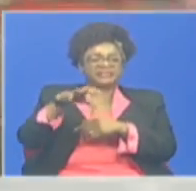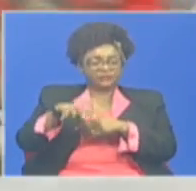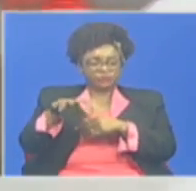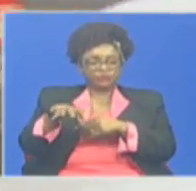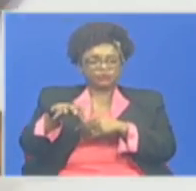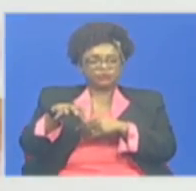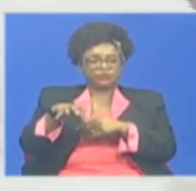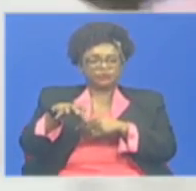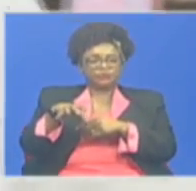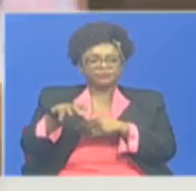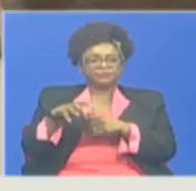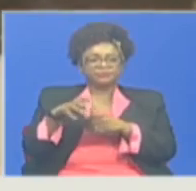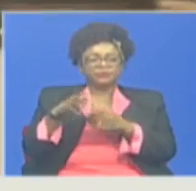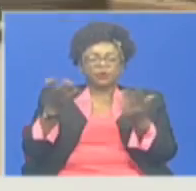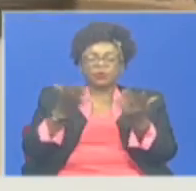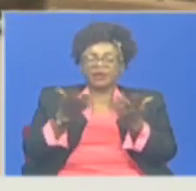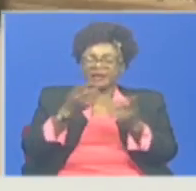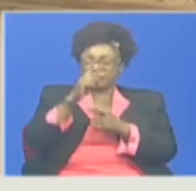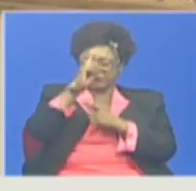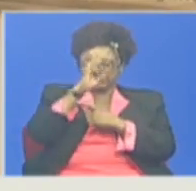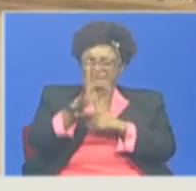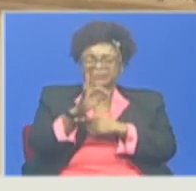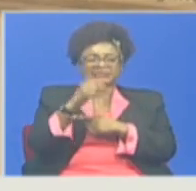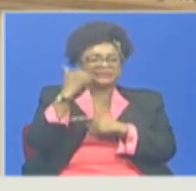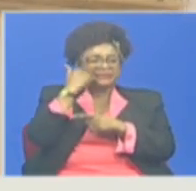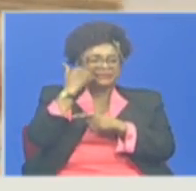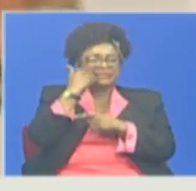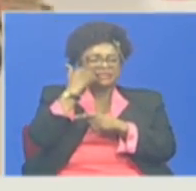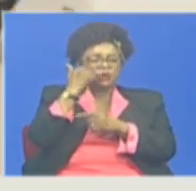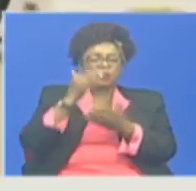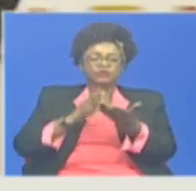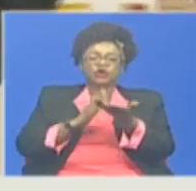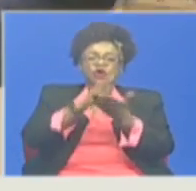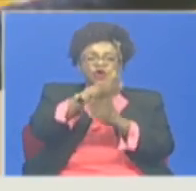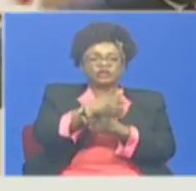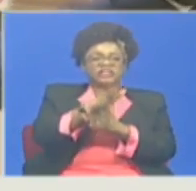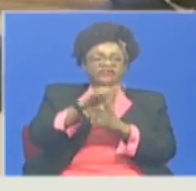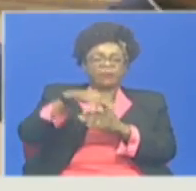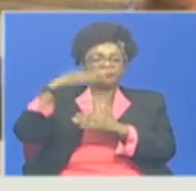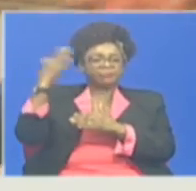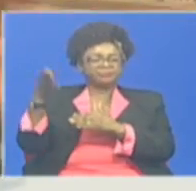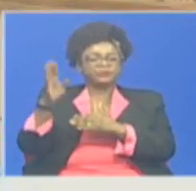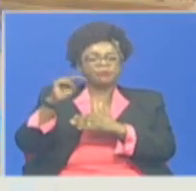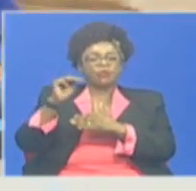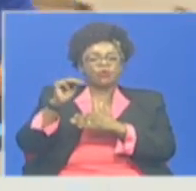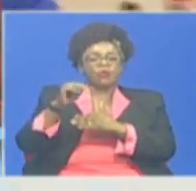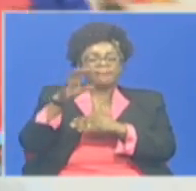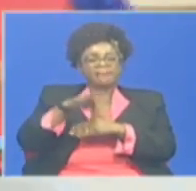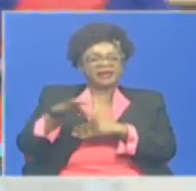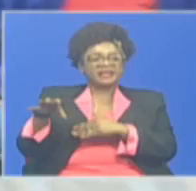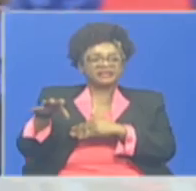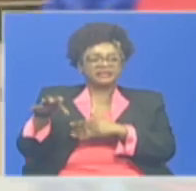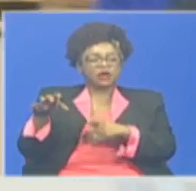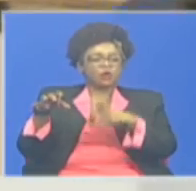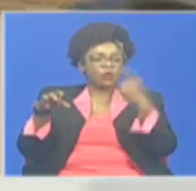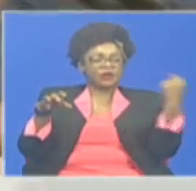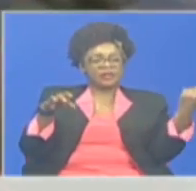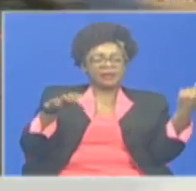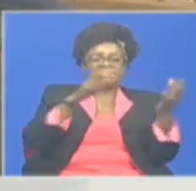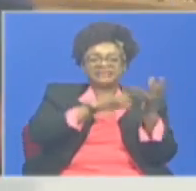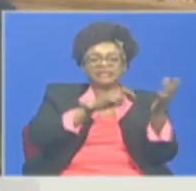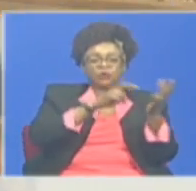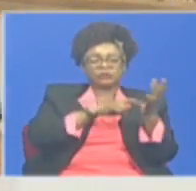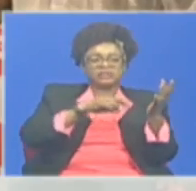accident where he was seriously injured. He was crossing the road from this side of Muthurwa Market going to this side of Machakos